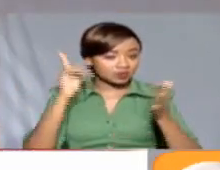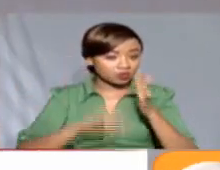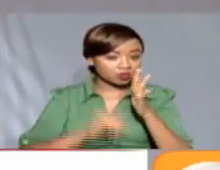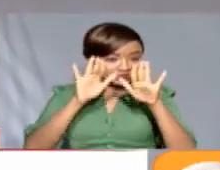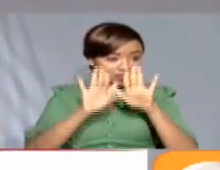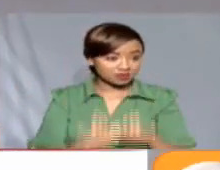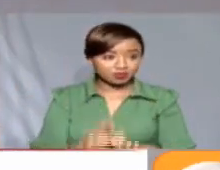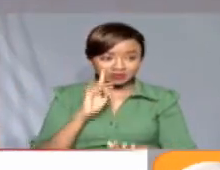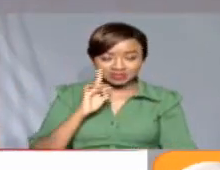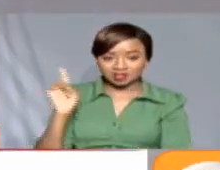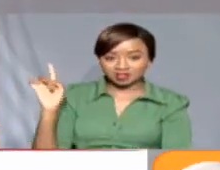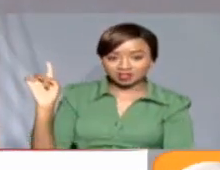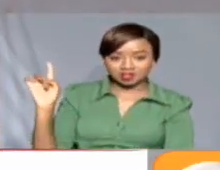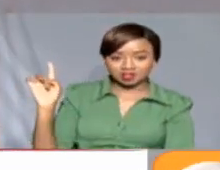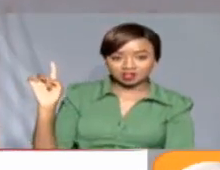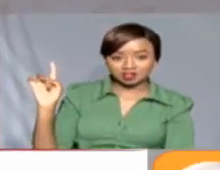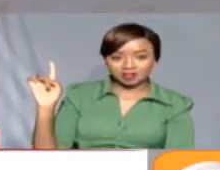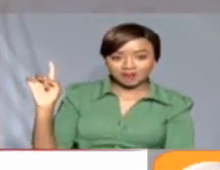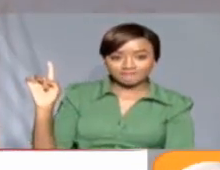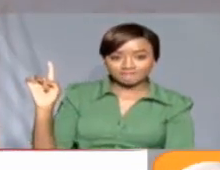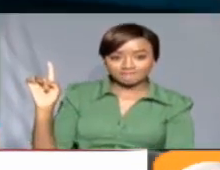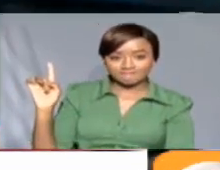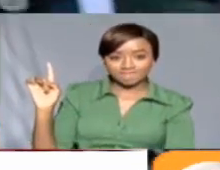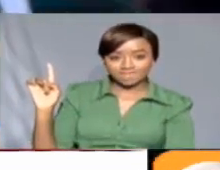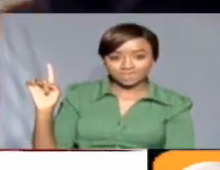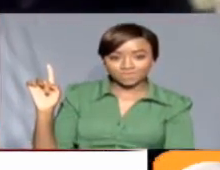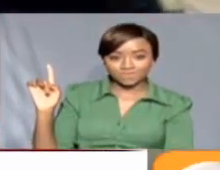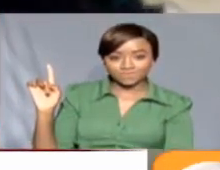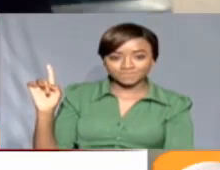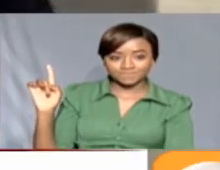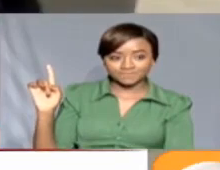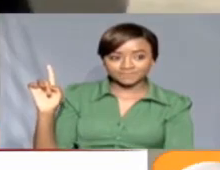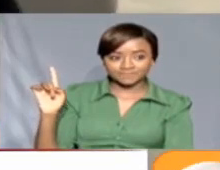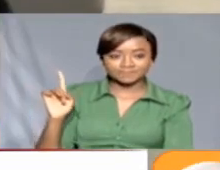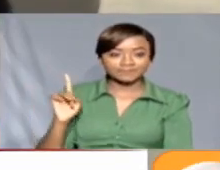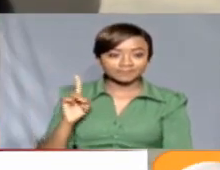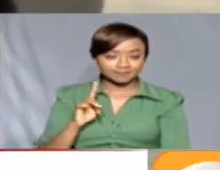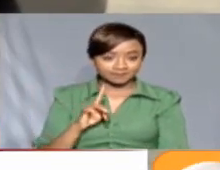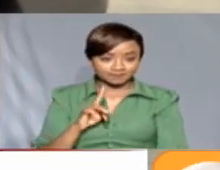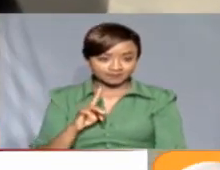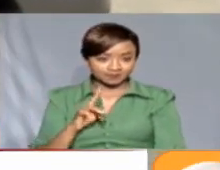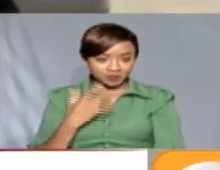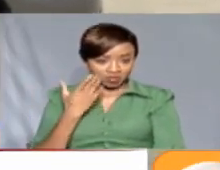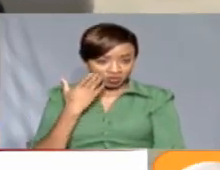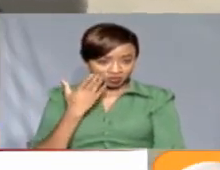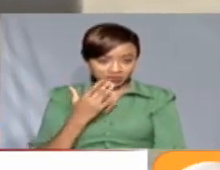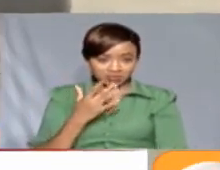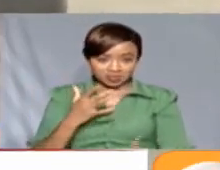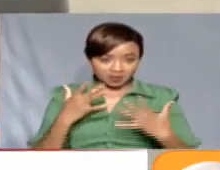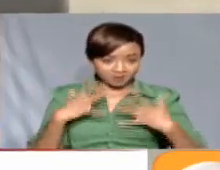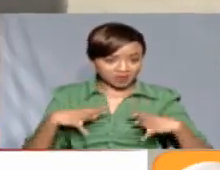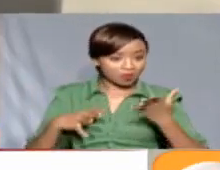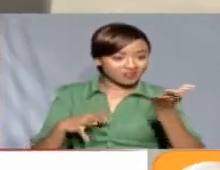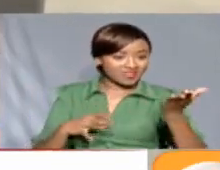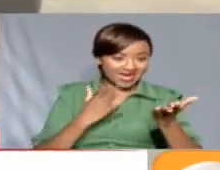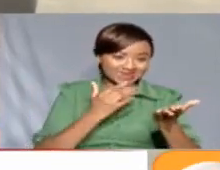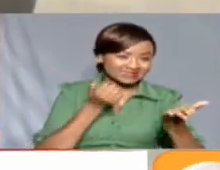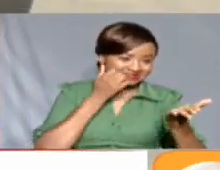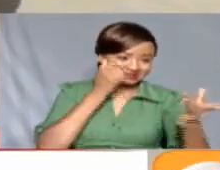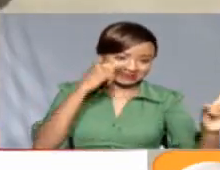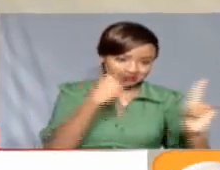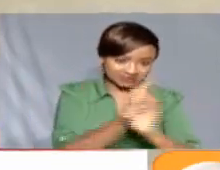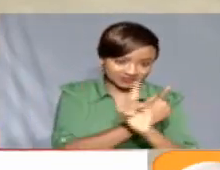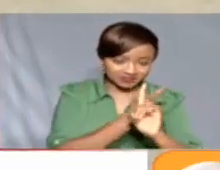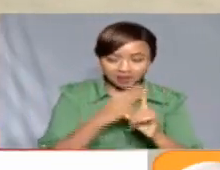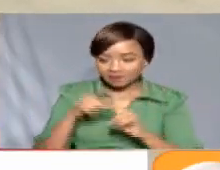here, and that is the separation of the suspected case of COVID from the reception here, where there are other patients. Like we said,